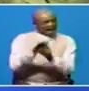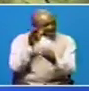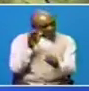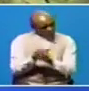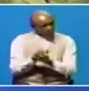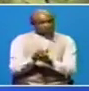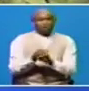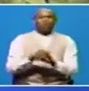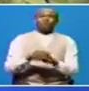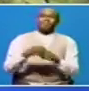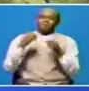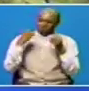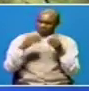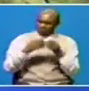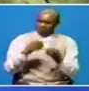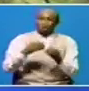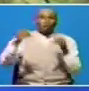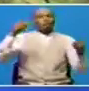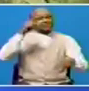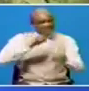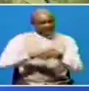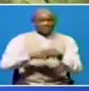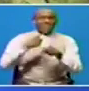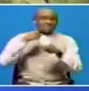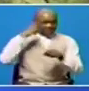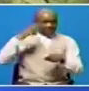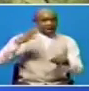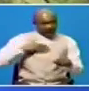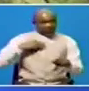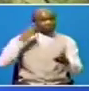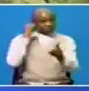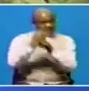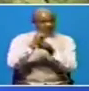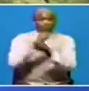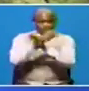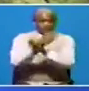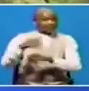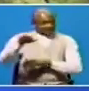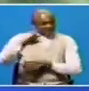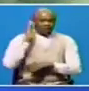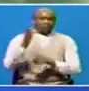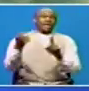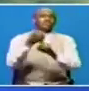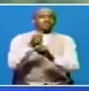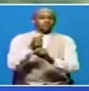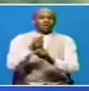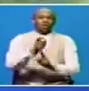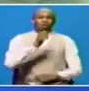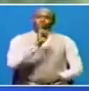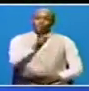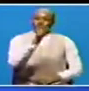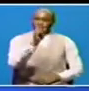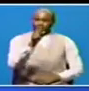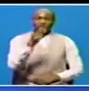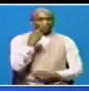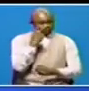to ensure that our dream or our objective as far as conservation is concerned is achieved. Be warned, in just